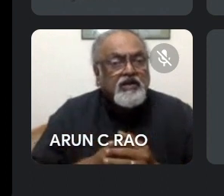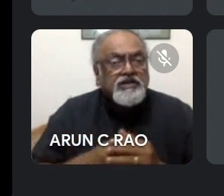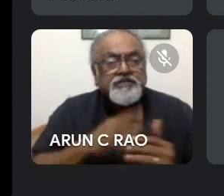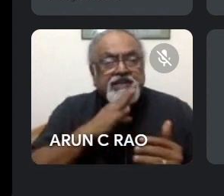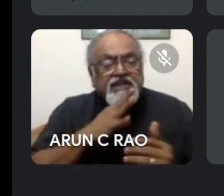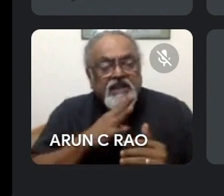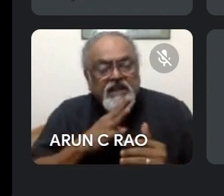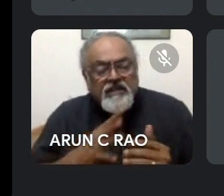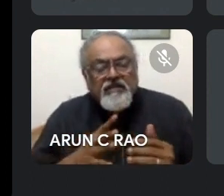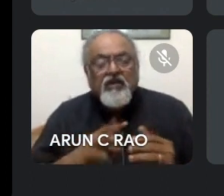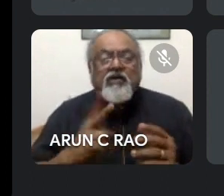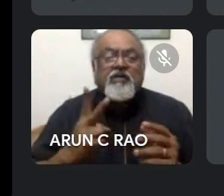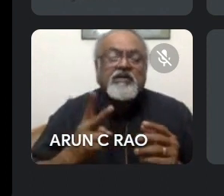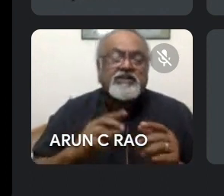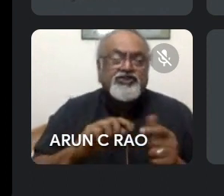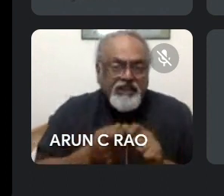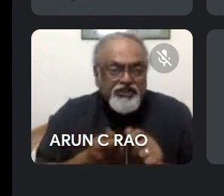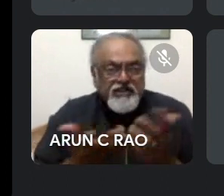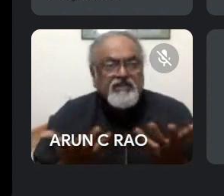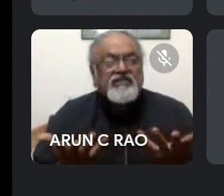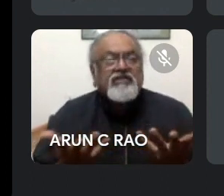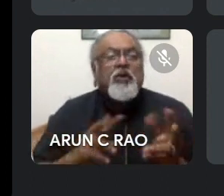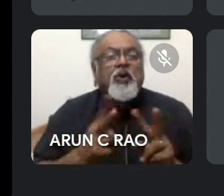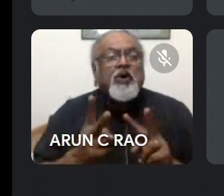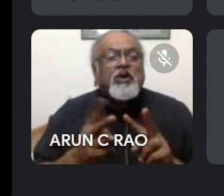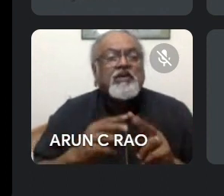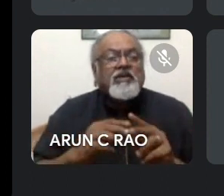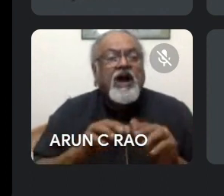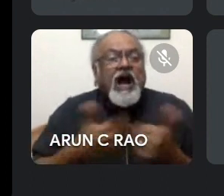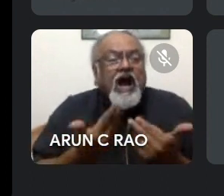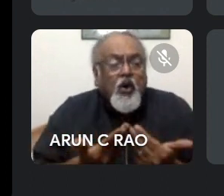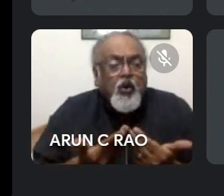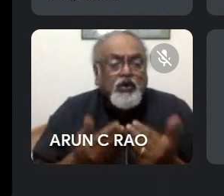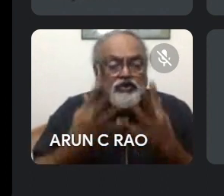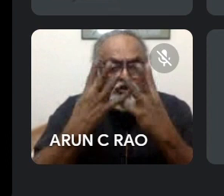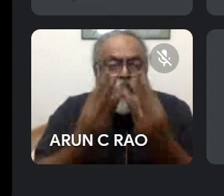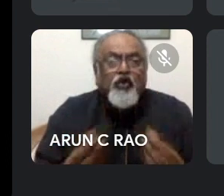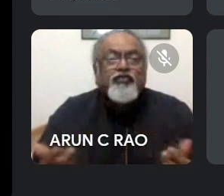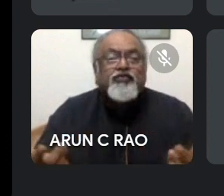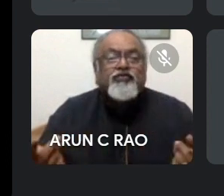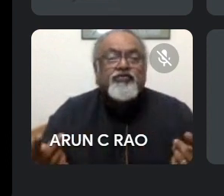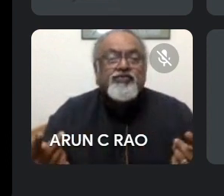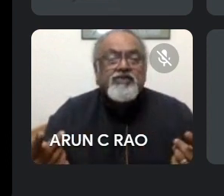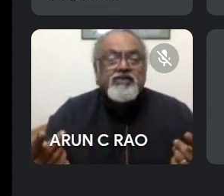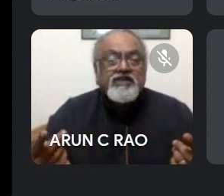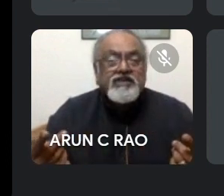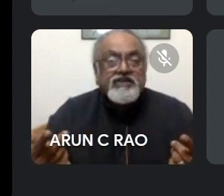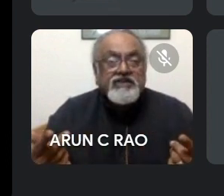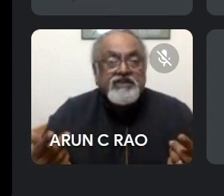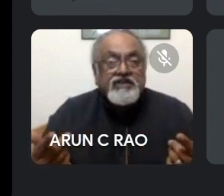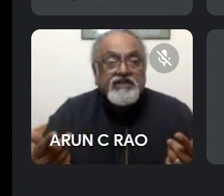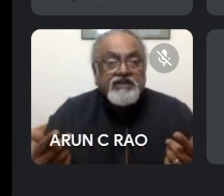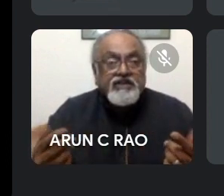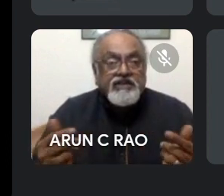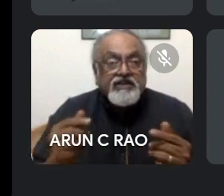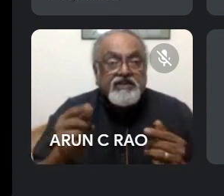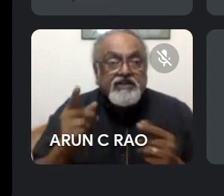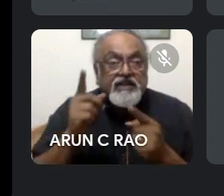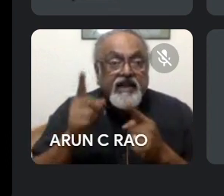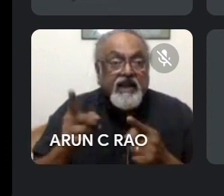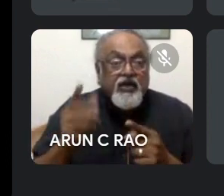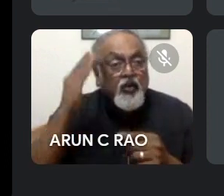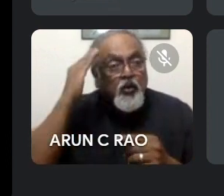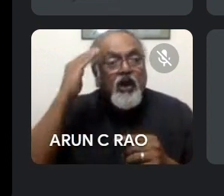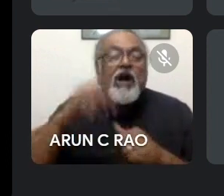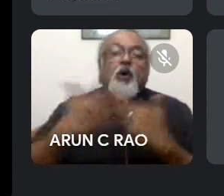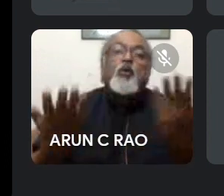changing? One of the speakers before us talked about how they can now speak 6 languages, and it's because they have learned how to use technology in a